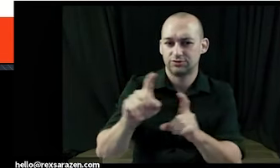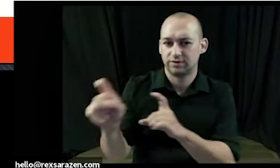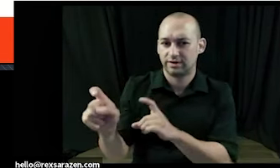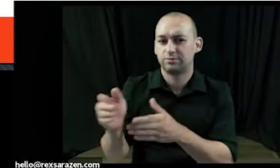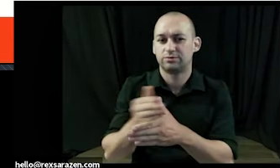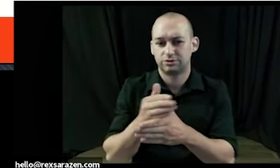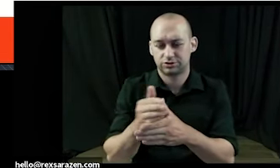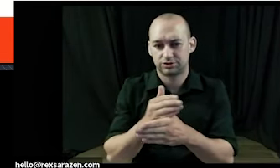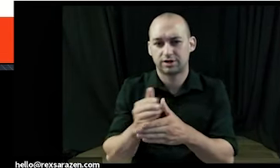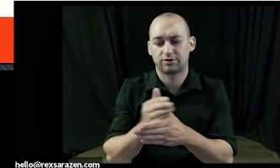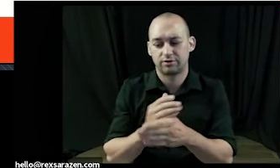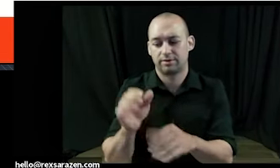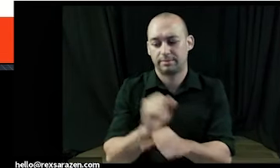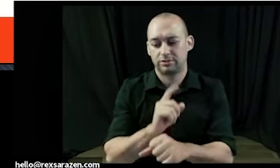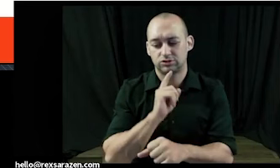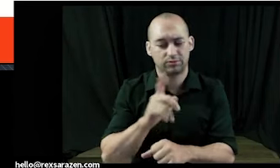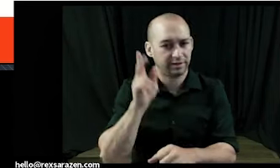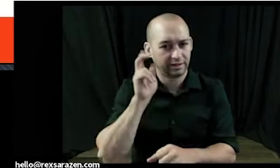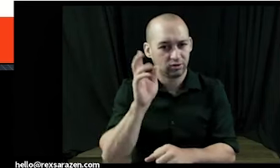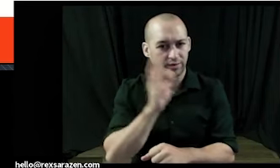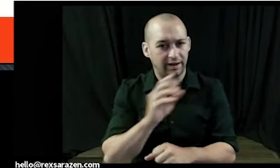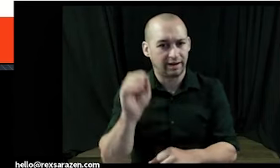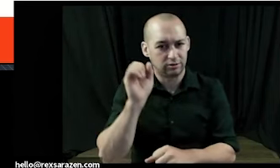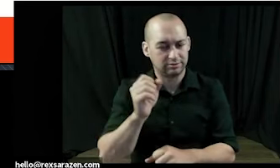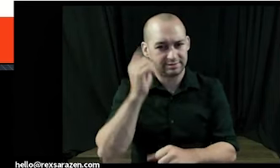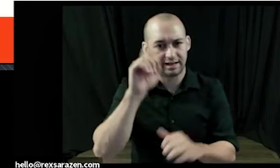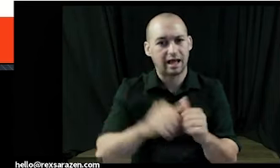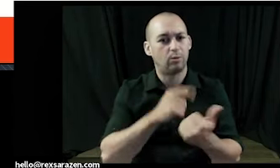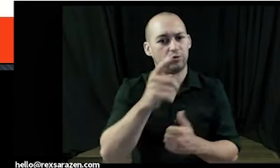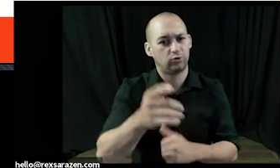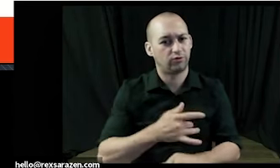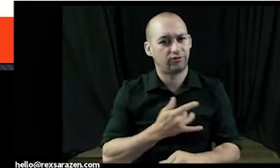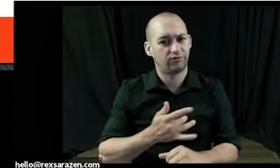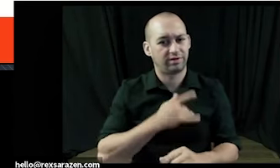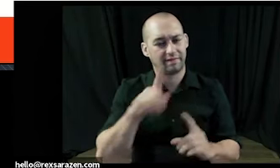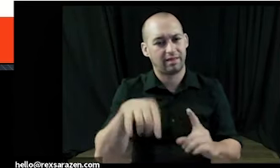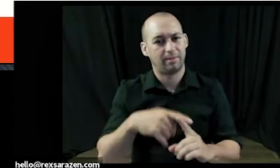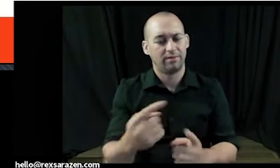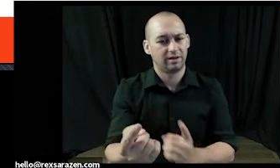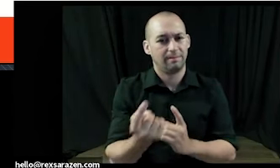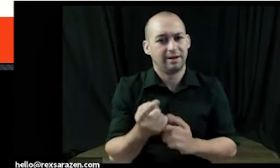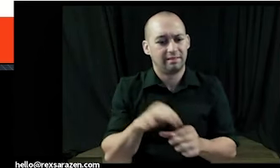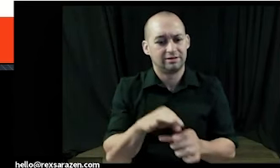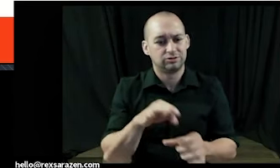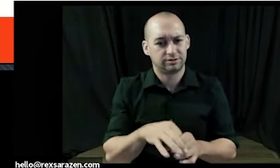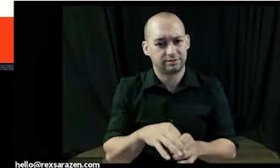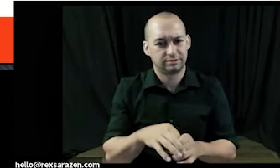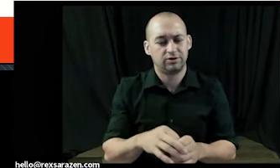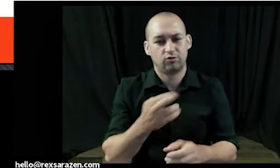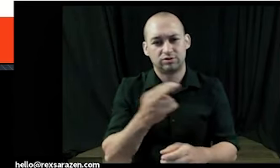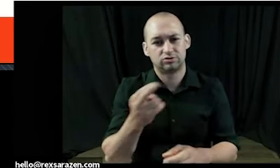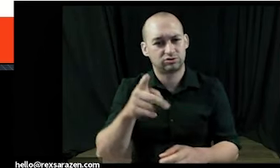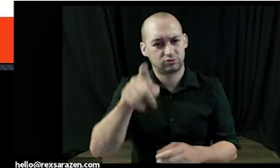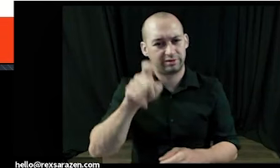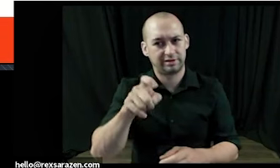initiative to ensure that we hear and understand how you feel about the upcoming election, resources that you may need to make voting